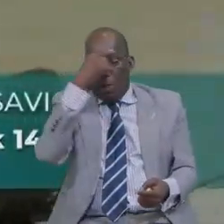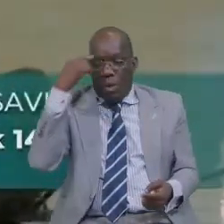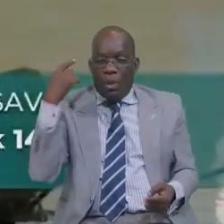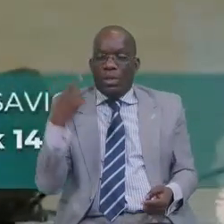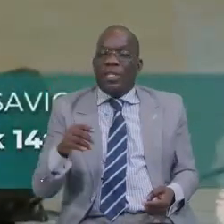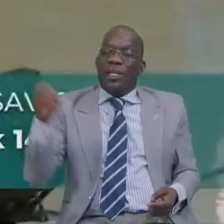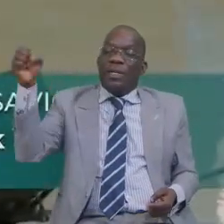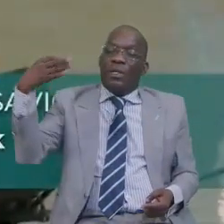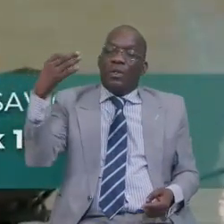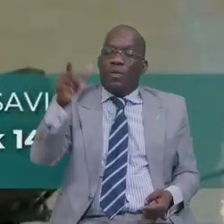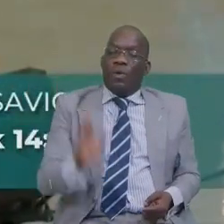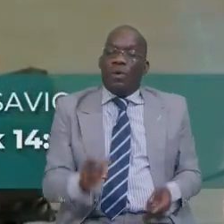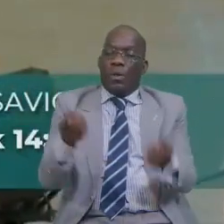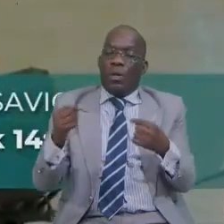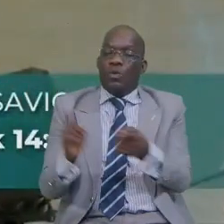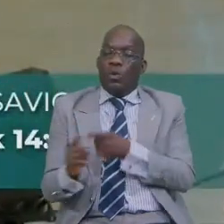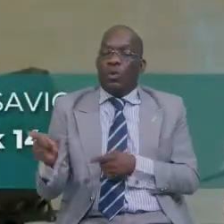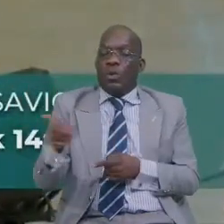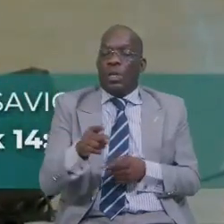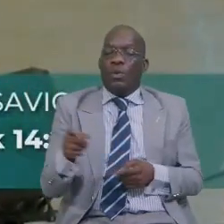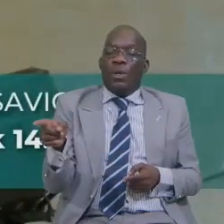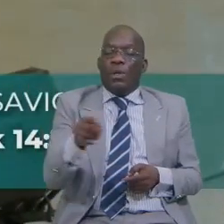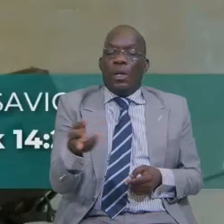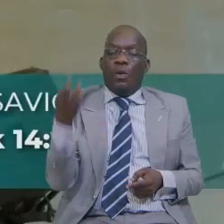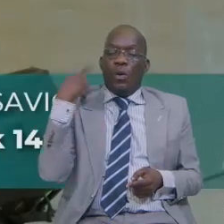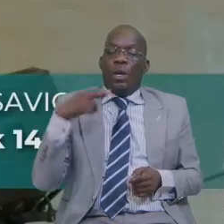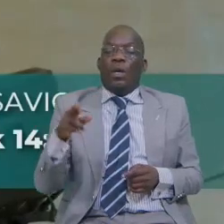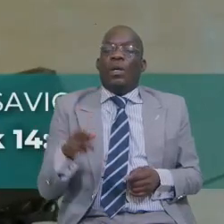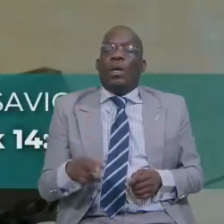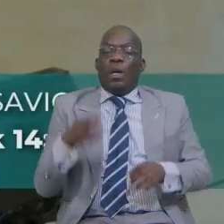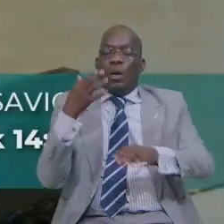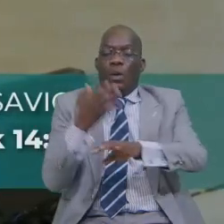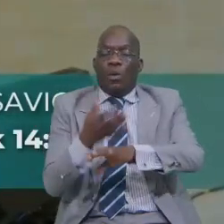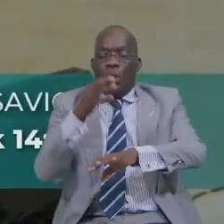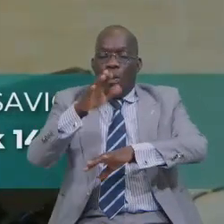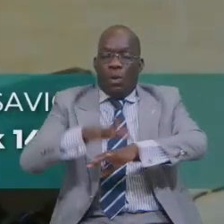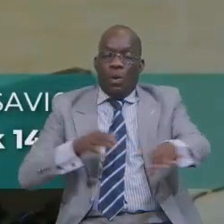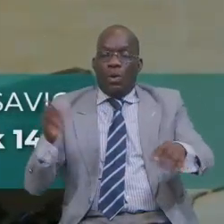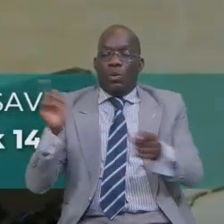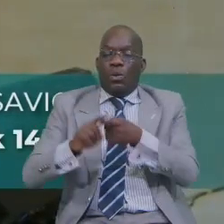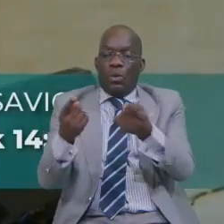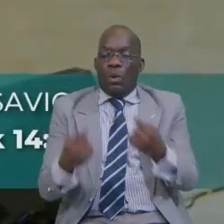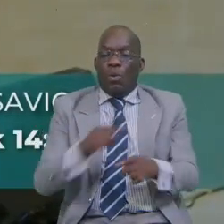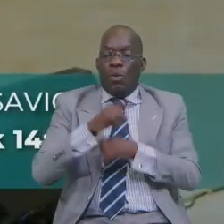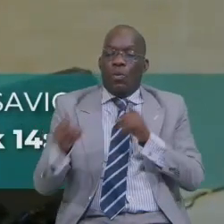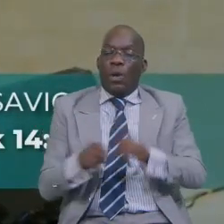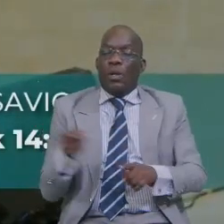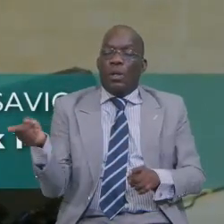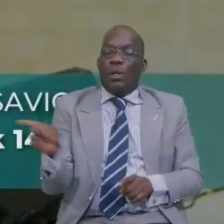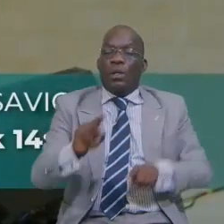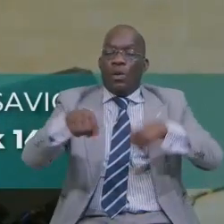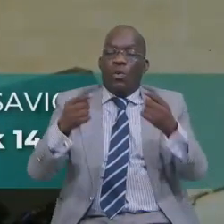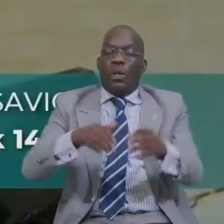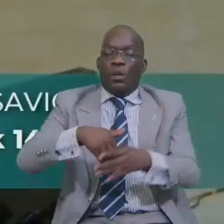were compelled to come into the kingdom. When they went out now, they could compel others.